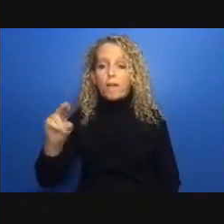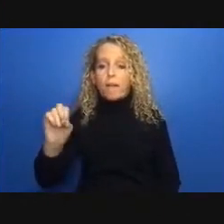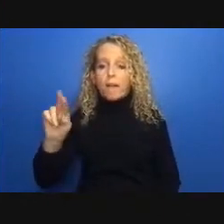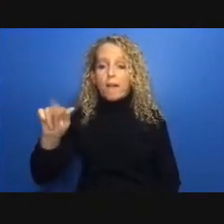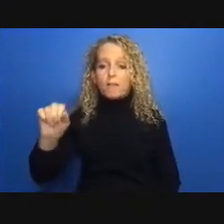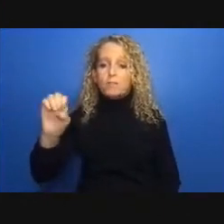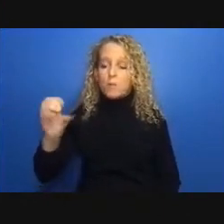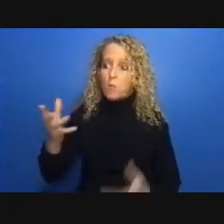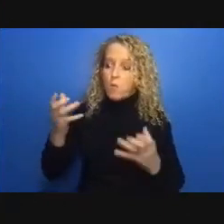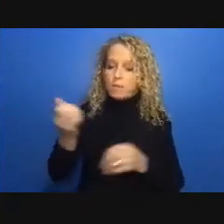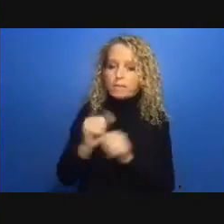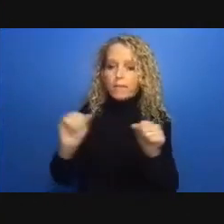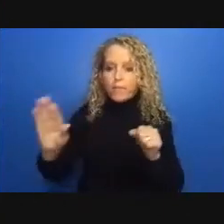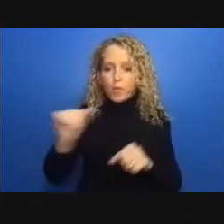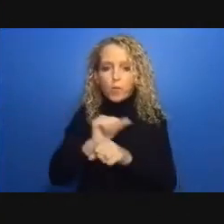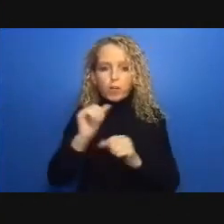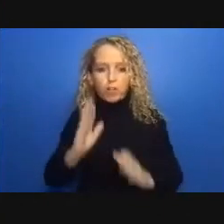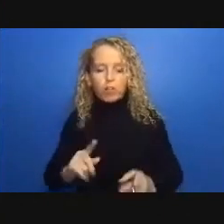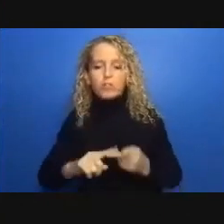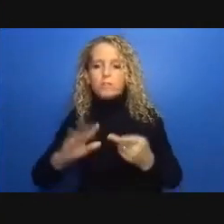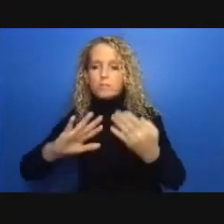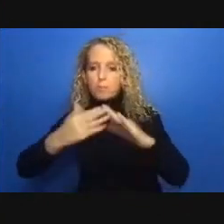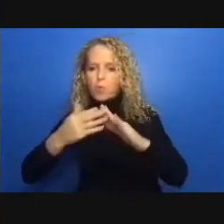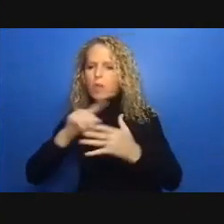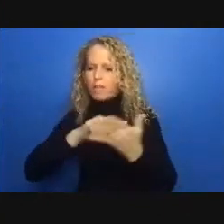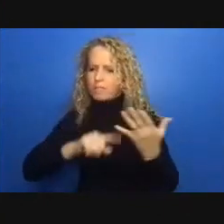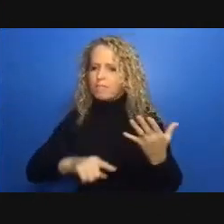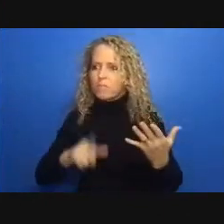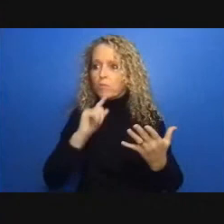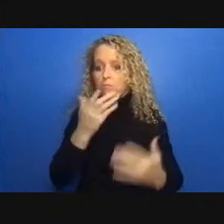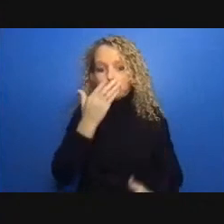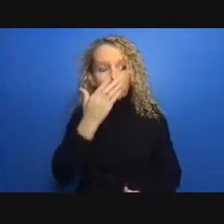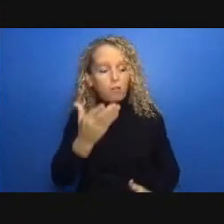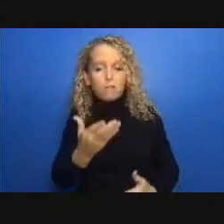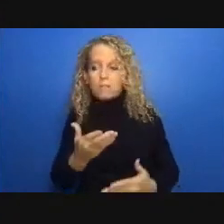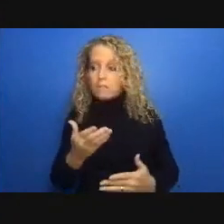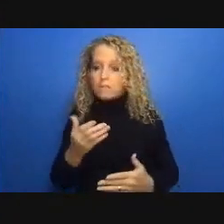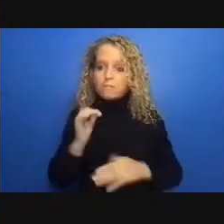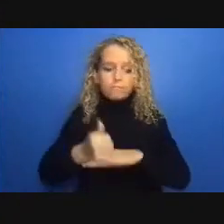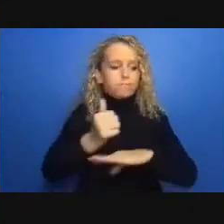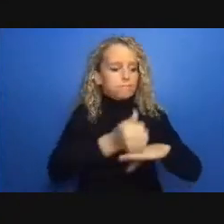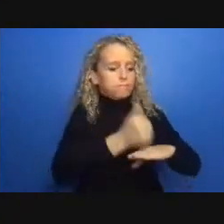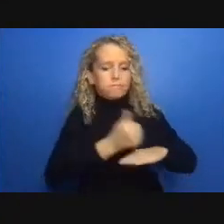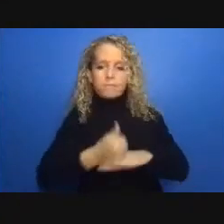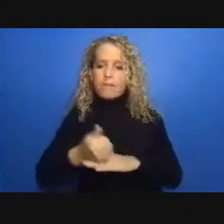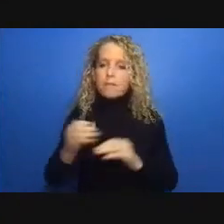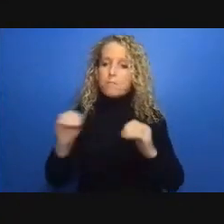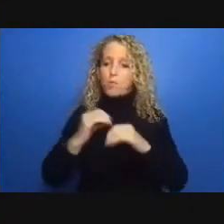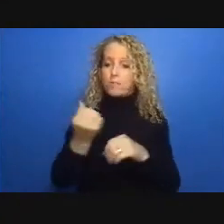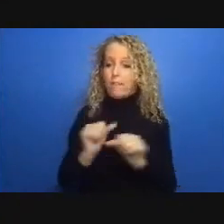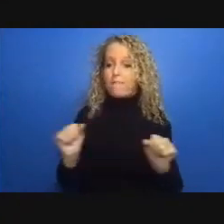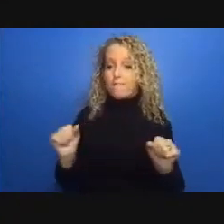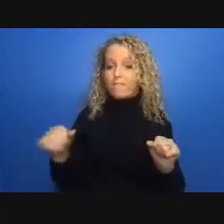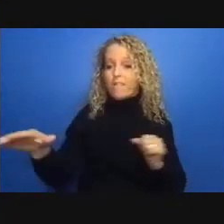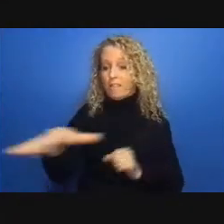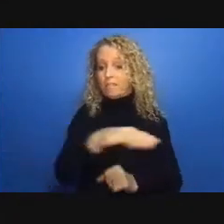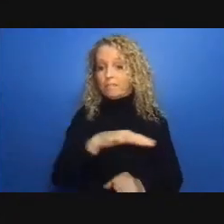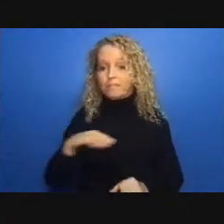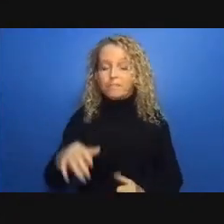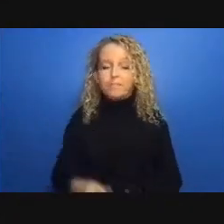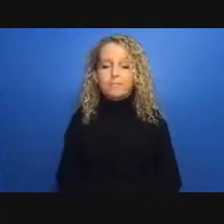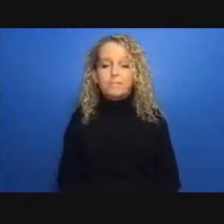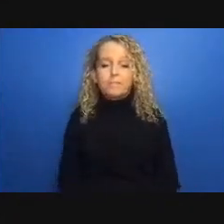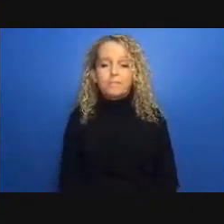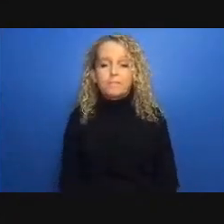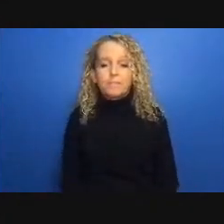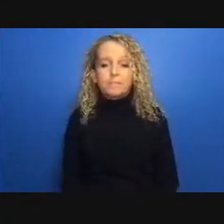communities. And there was really good efforts made and significant contributions made to make sure that happened.